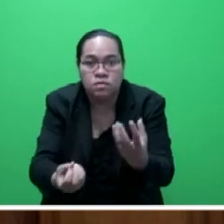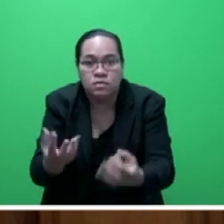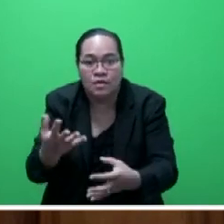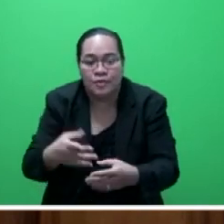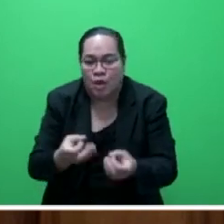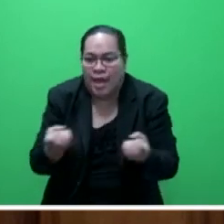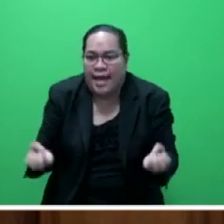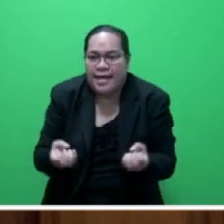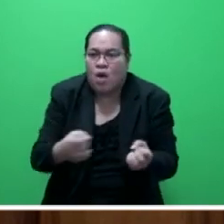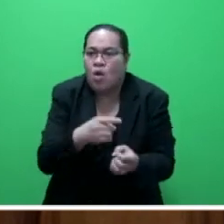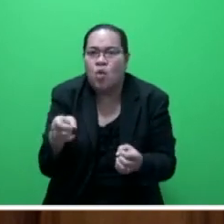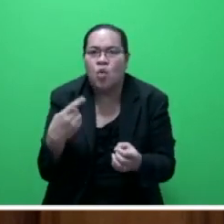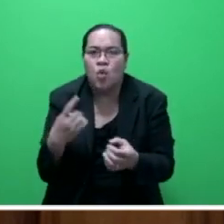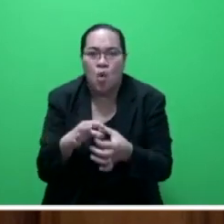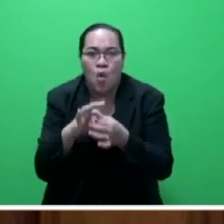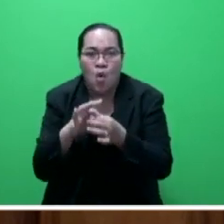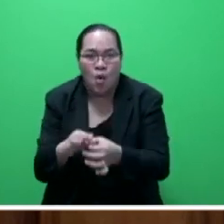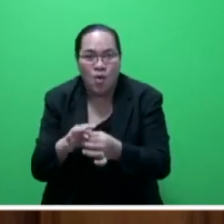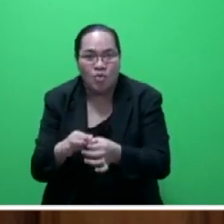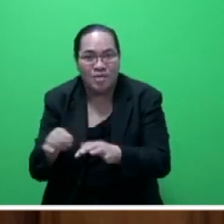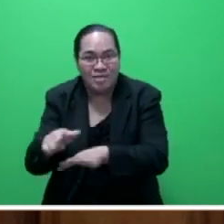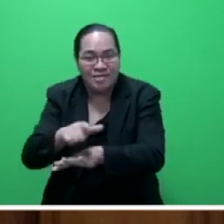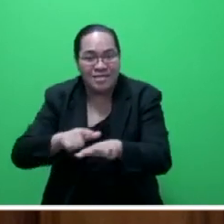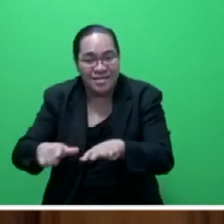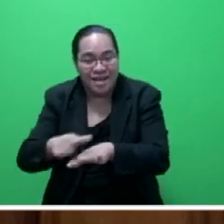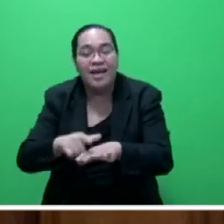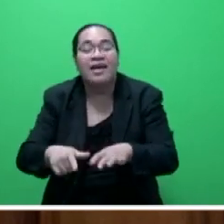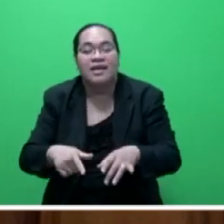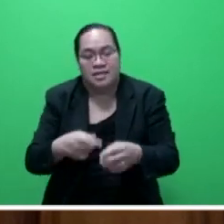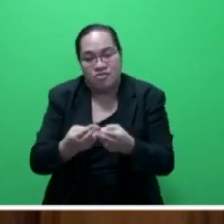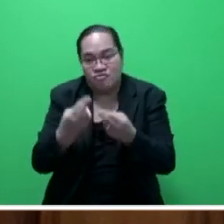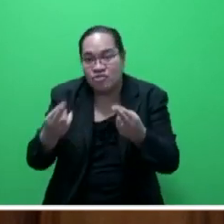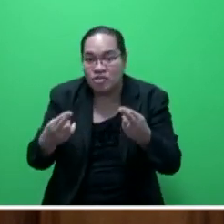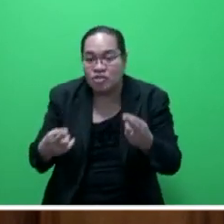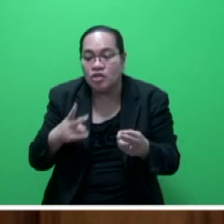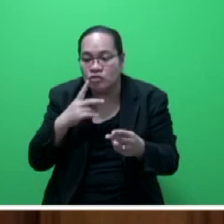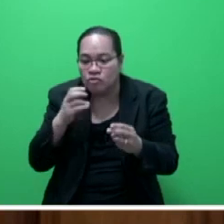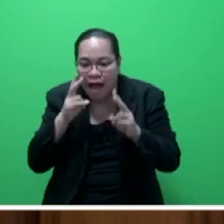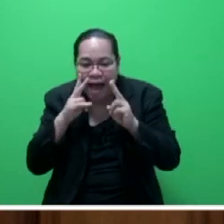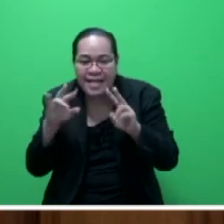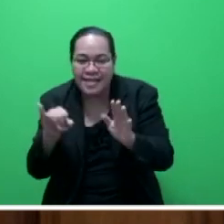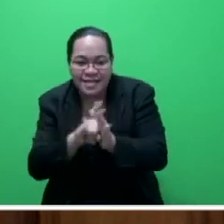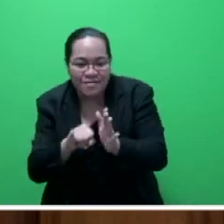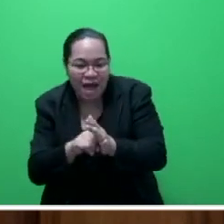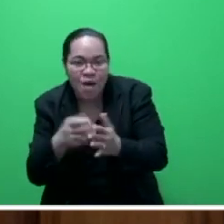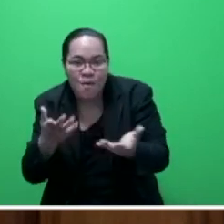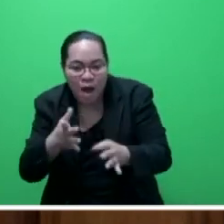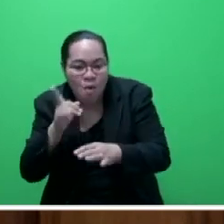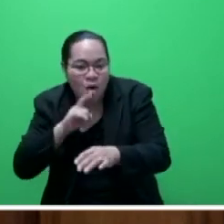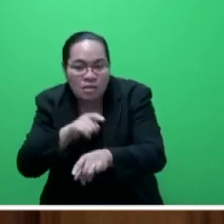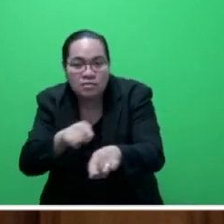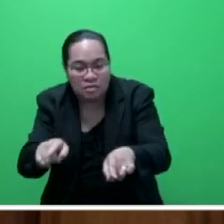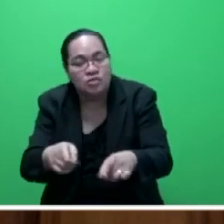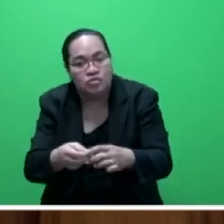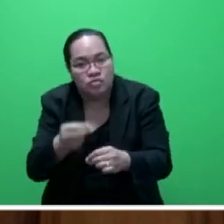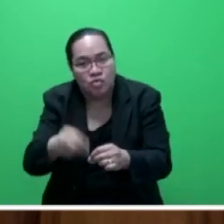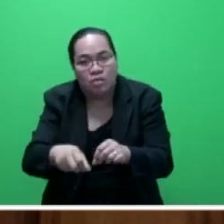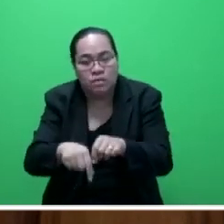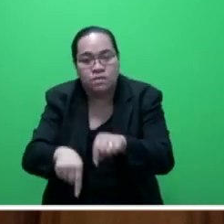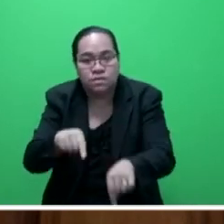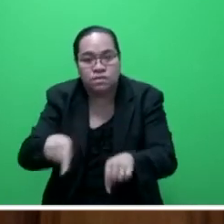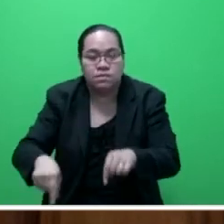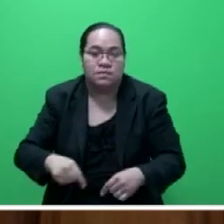to plant trees in the specifically identified watershed areas. Honourable Speaker say, at this